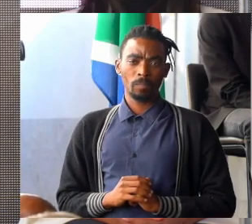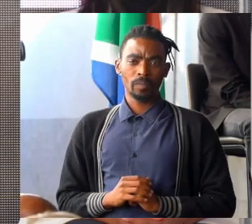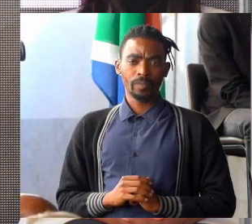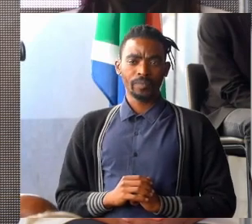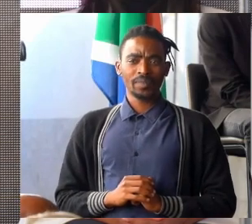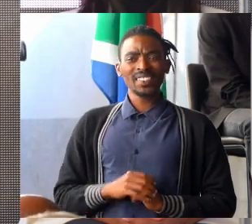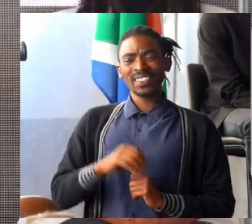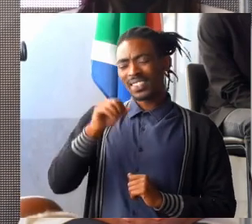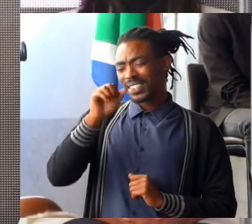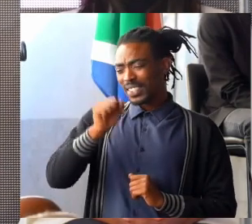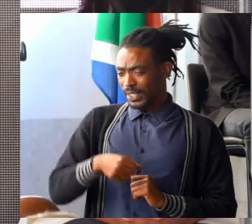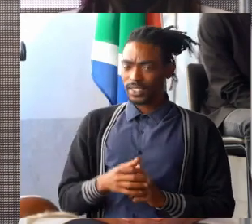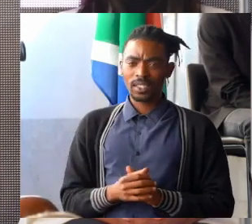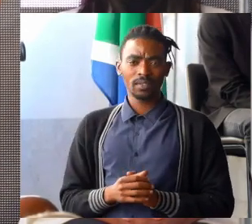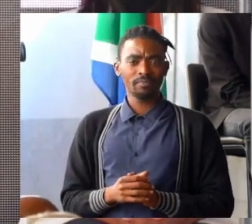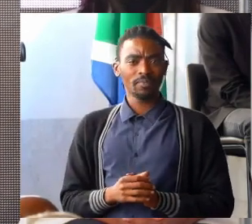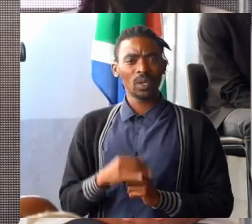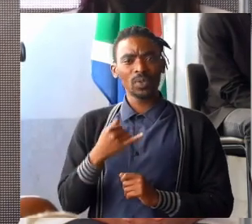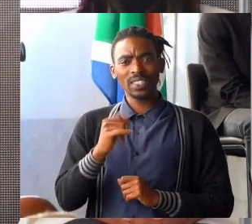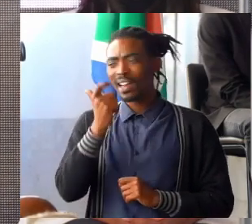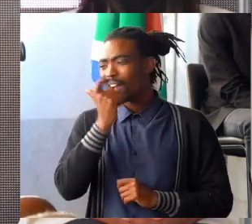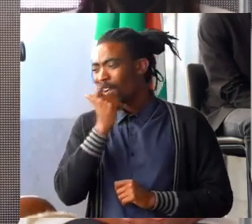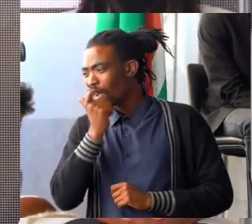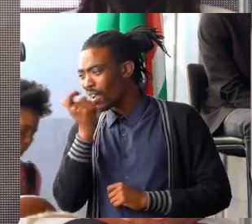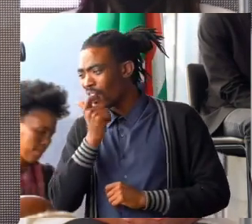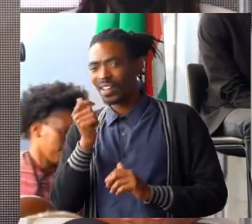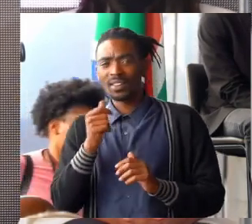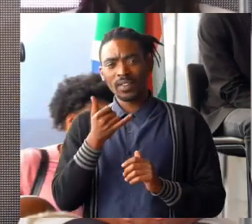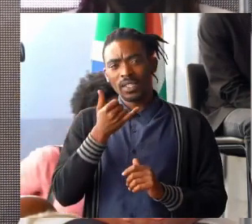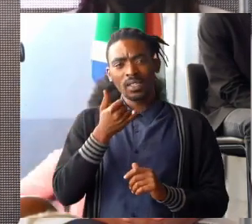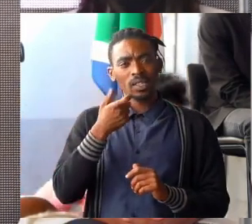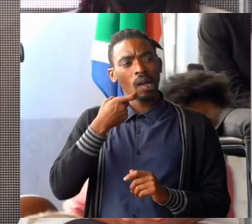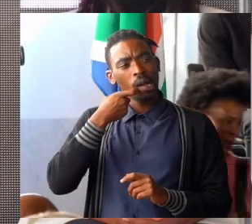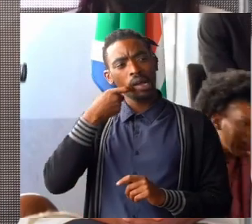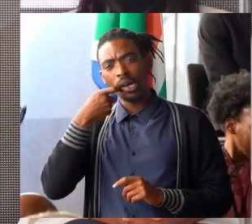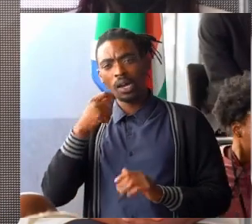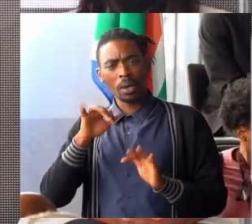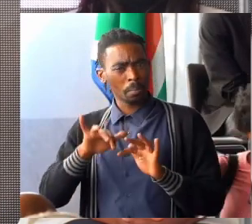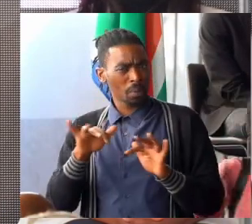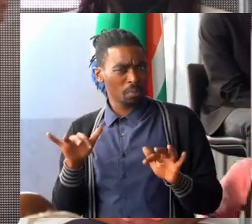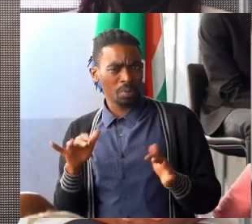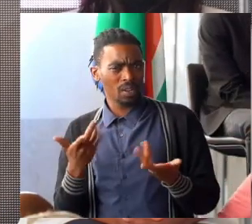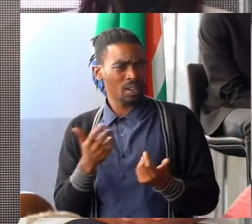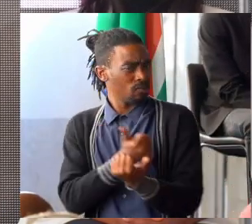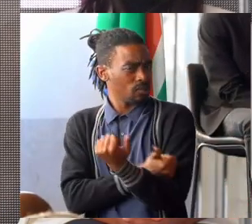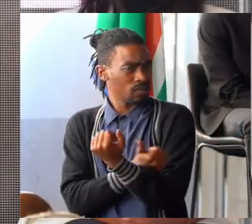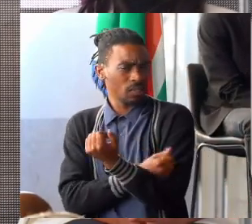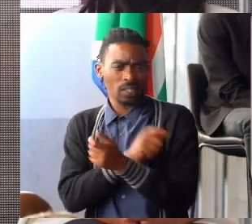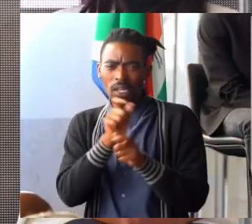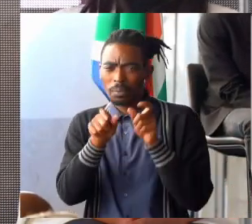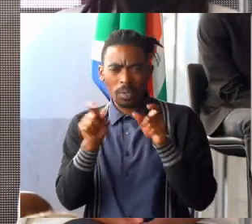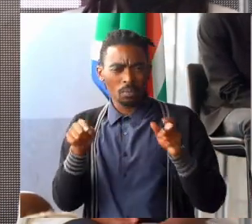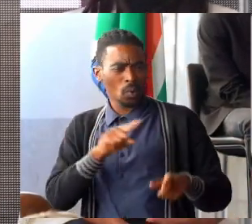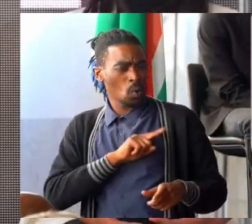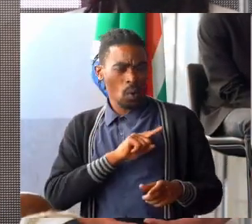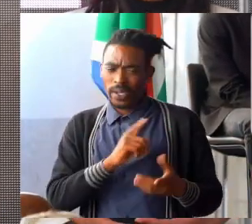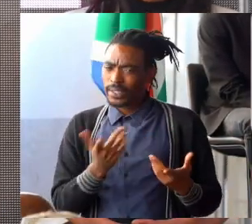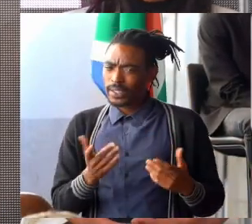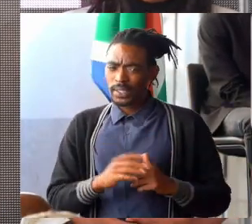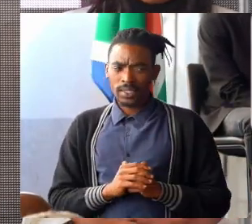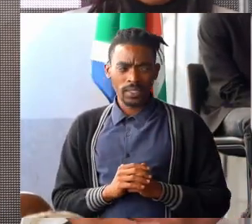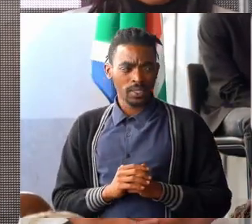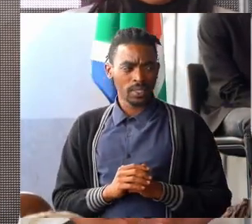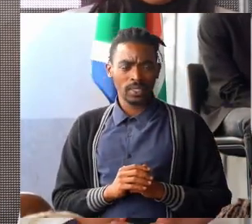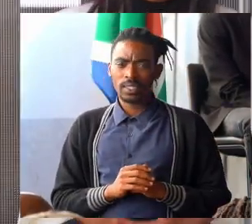And yet we trivialize and we laugh at Amapara, effectively people, children who's fallen into drug addiction. If